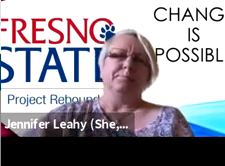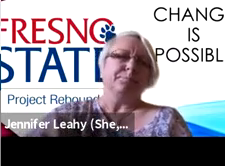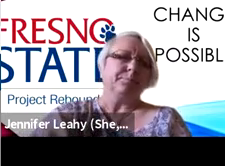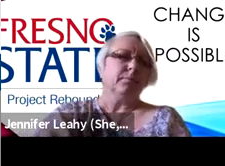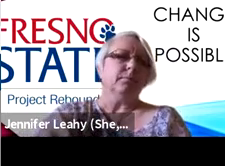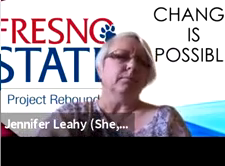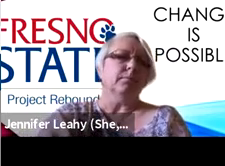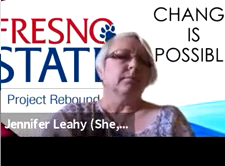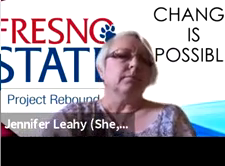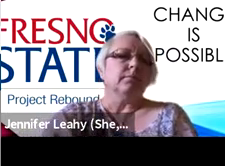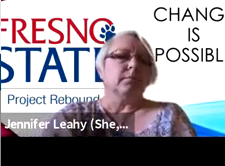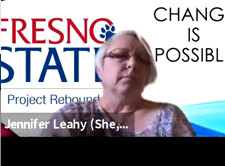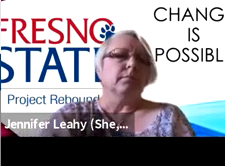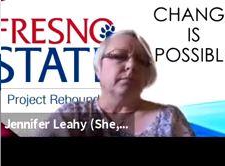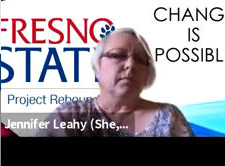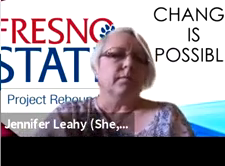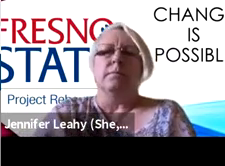please.